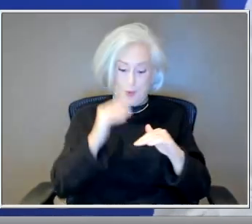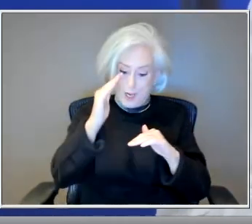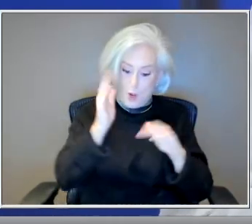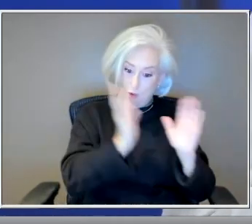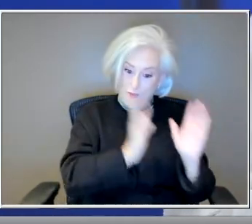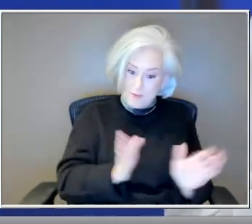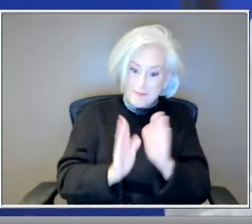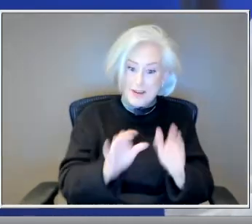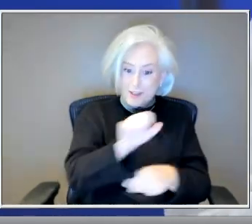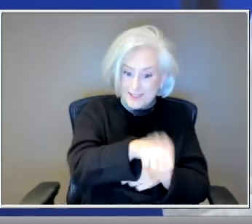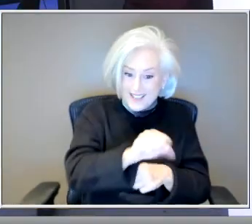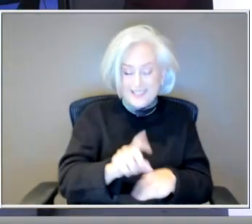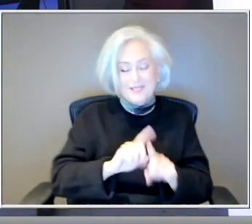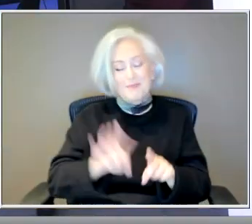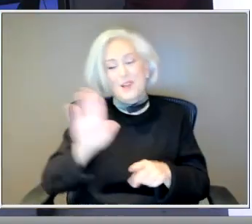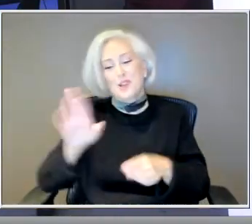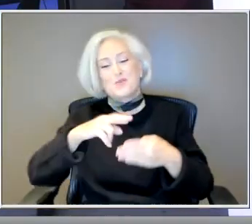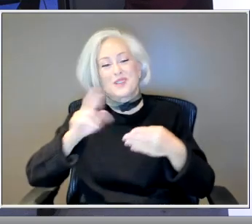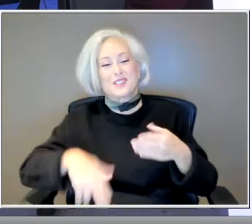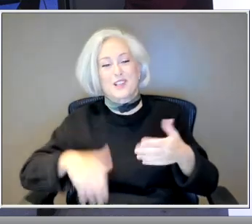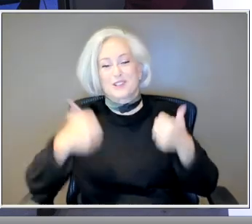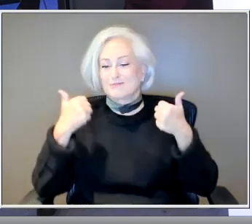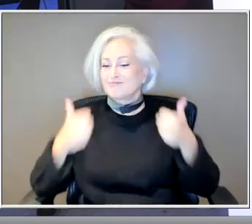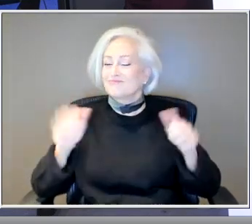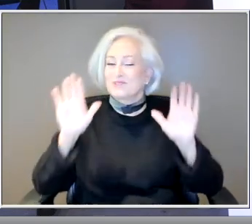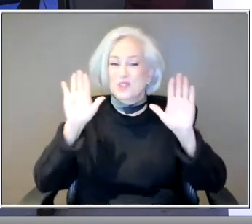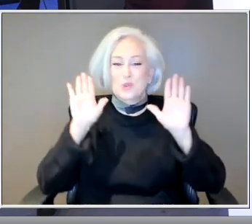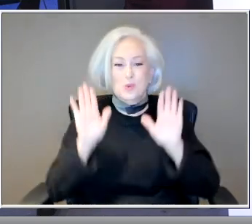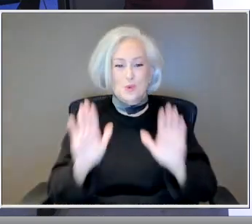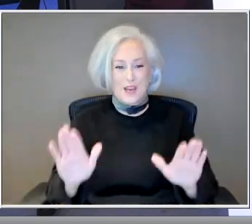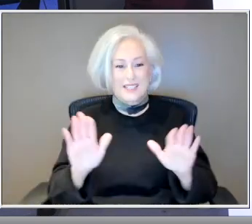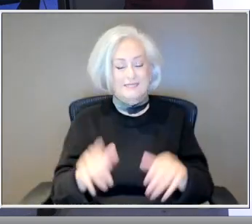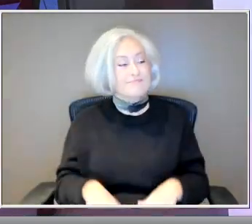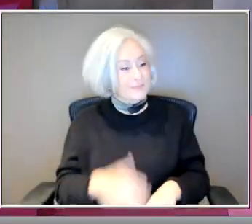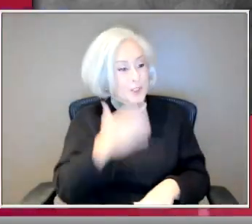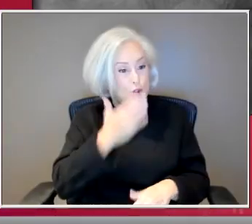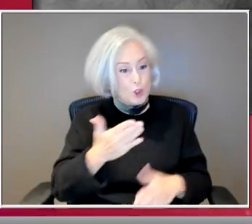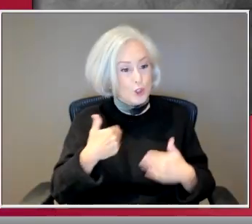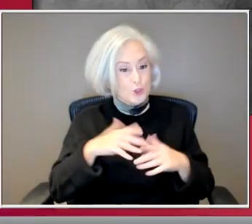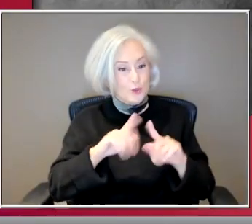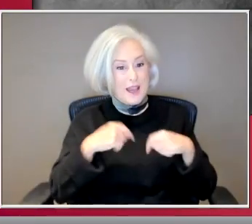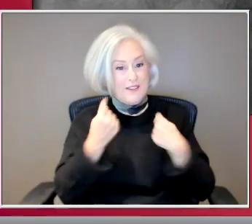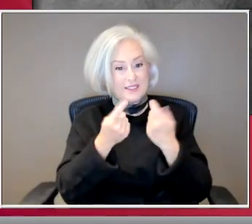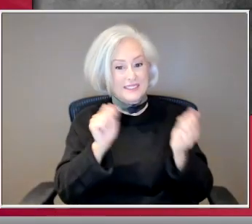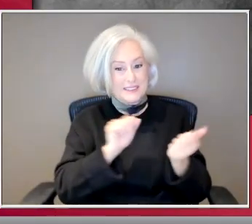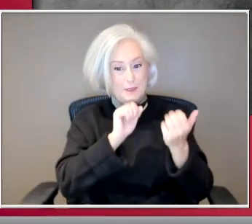excellent results. No, but that's terrific to have that kind of team approach. Now, we do have some images of your heart